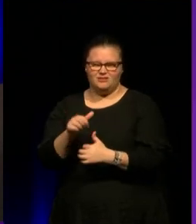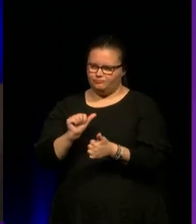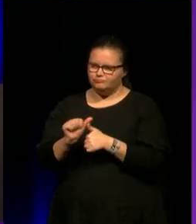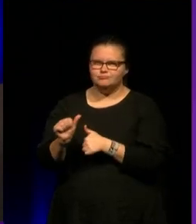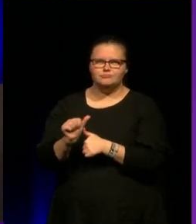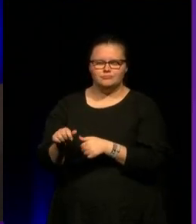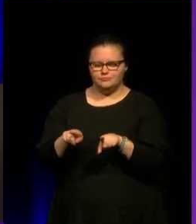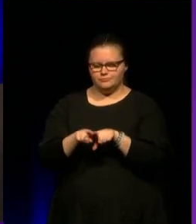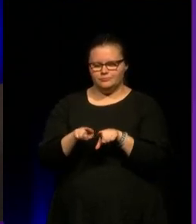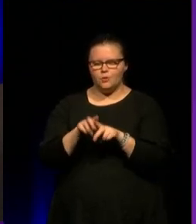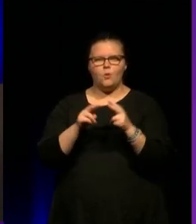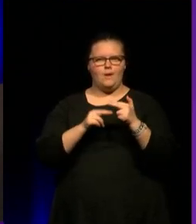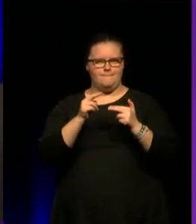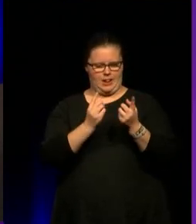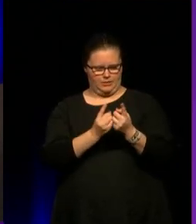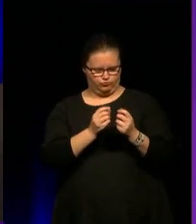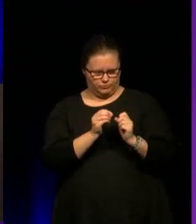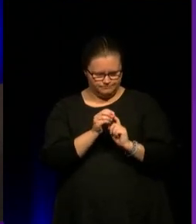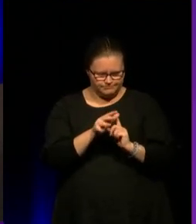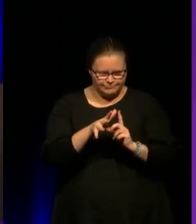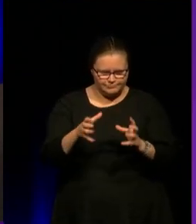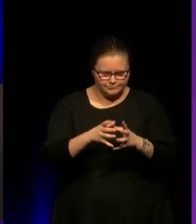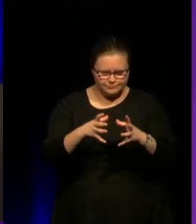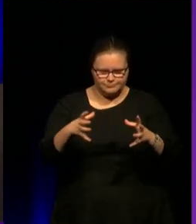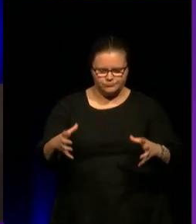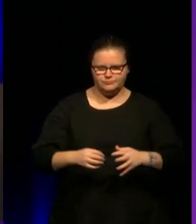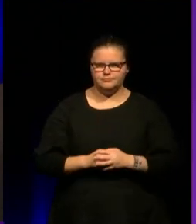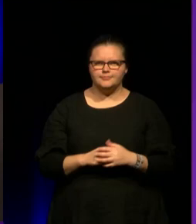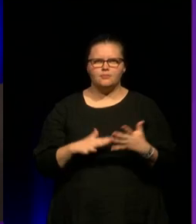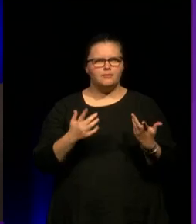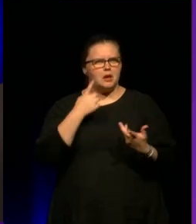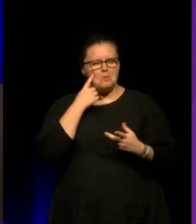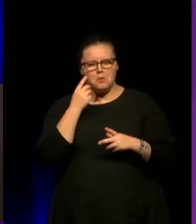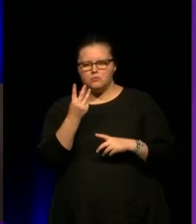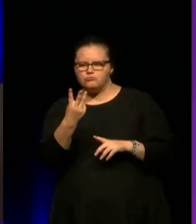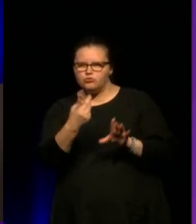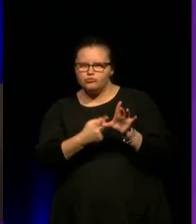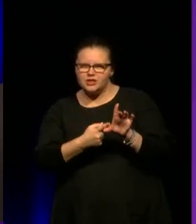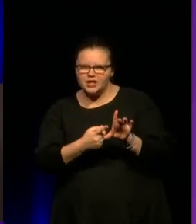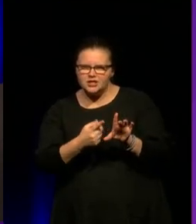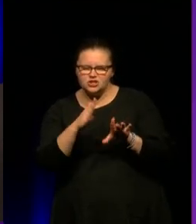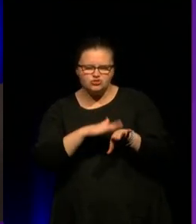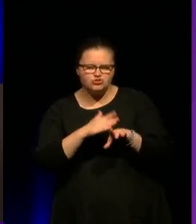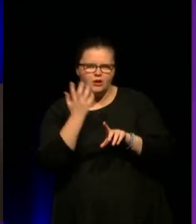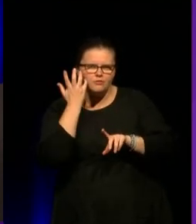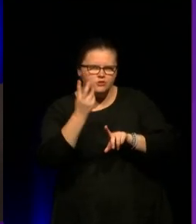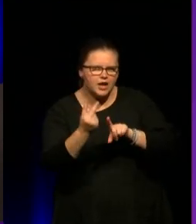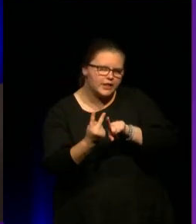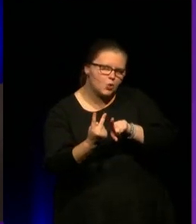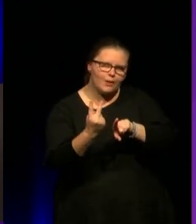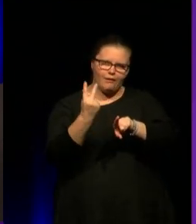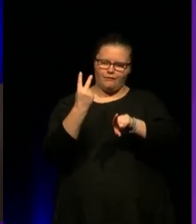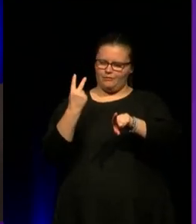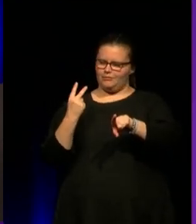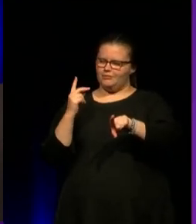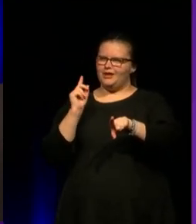about building these products out. So if you're looking out, say, 3 years' time, you're looking back, how would you gauge your